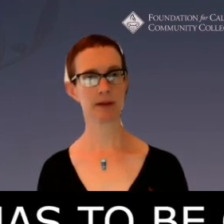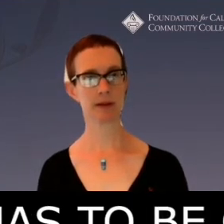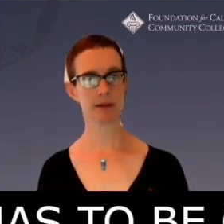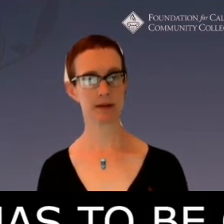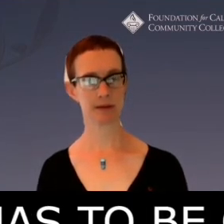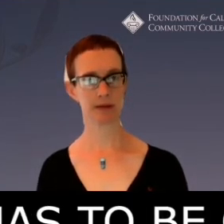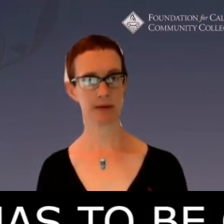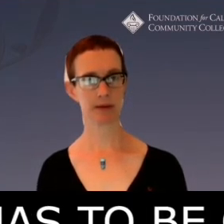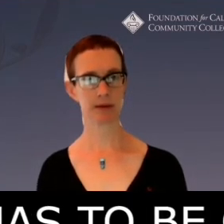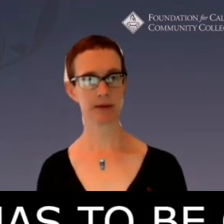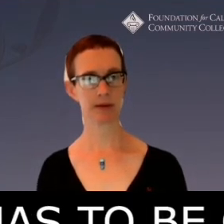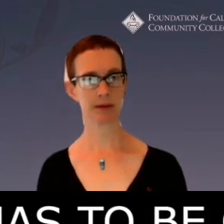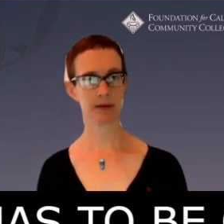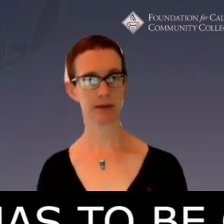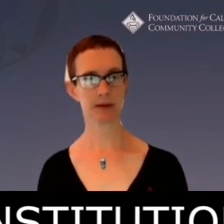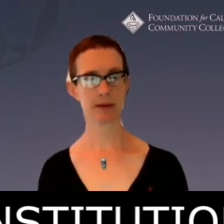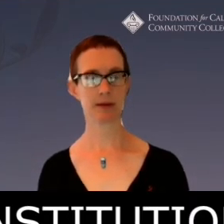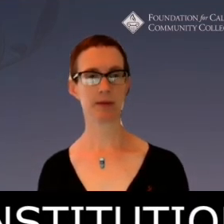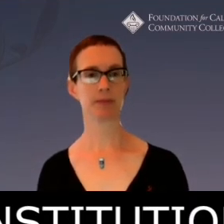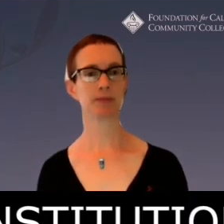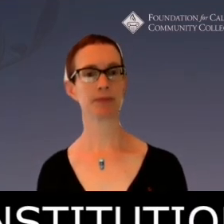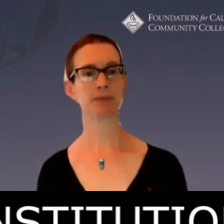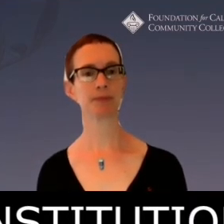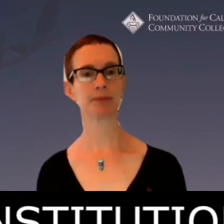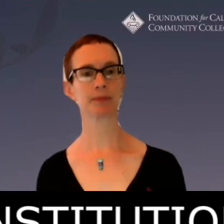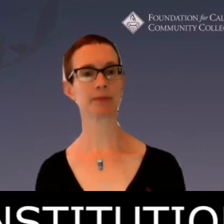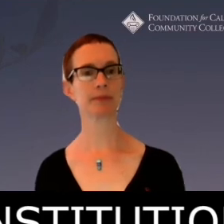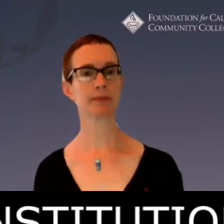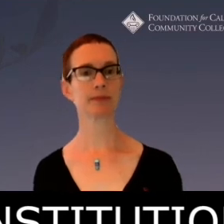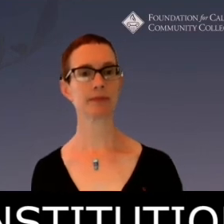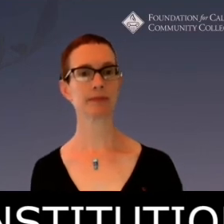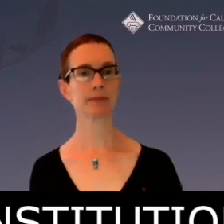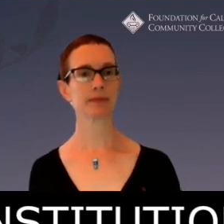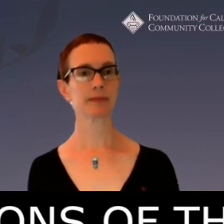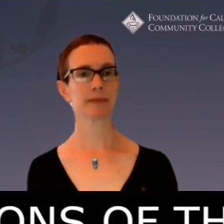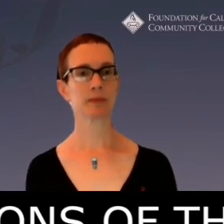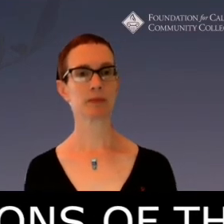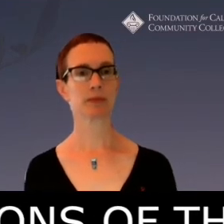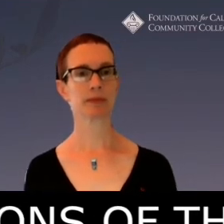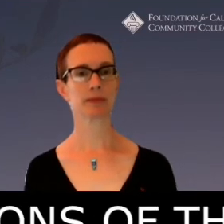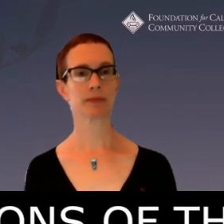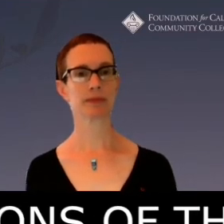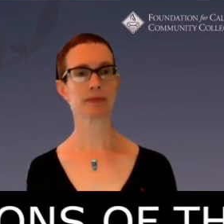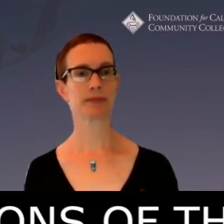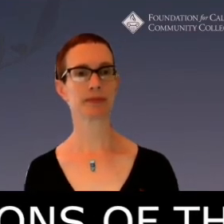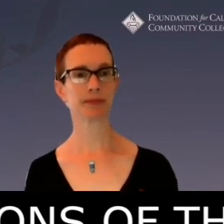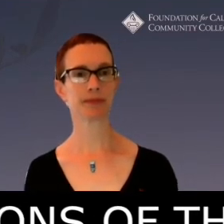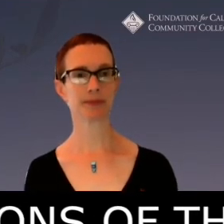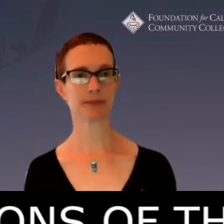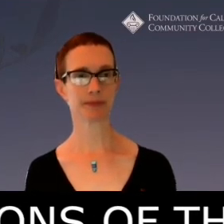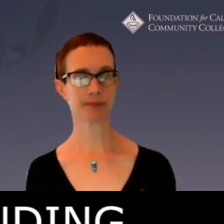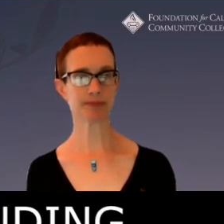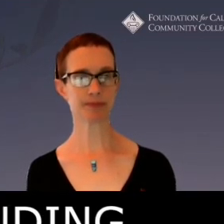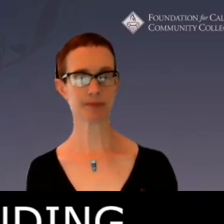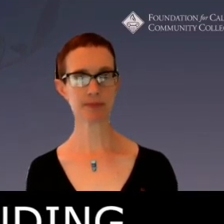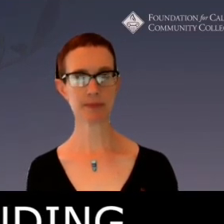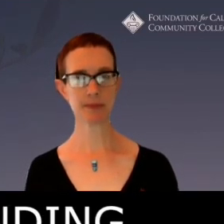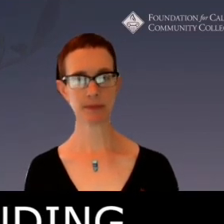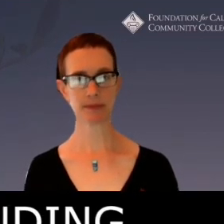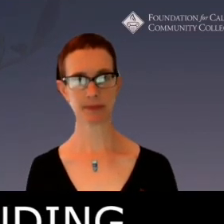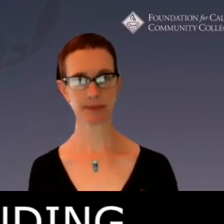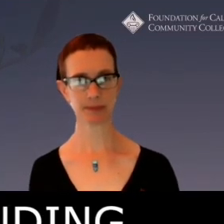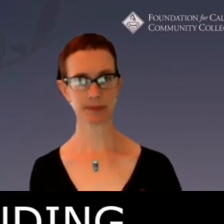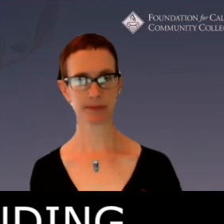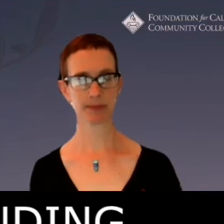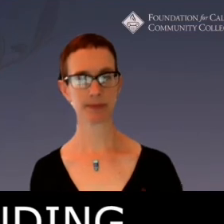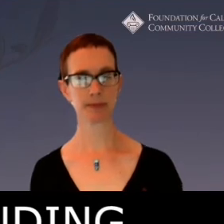institutions. So what are the implications of that for an existing, longstanding collaborative that's been led